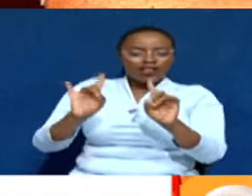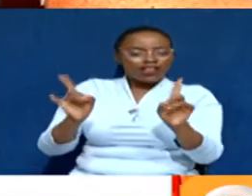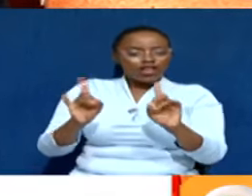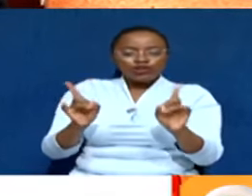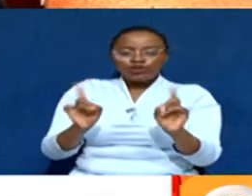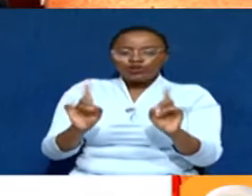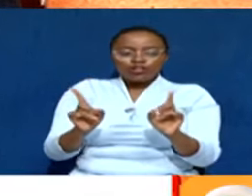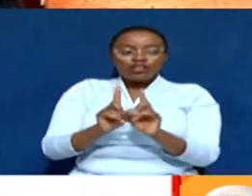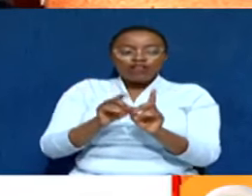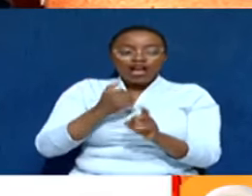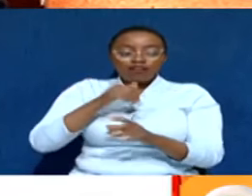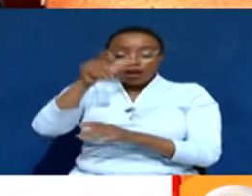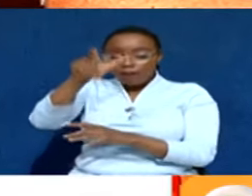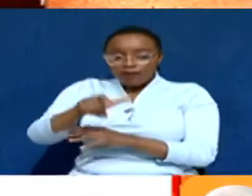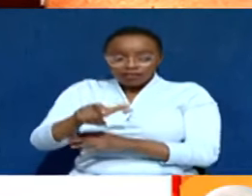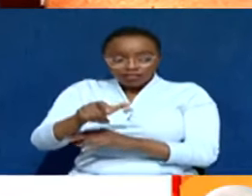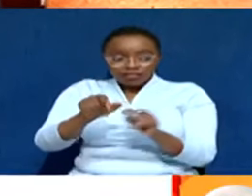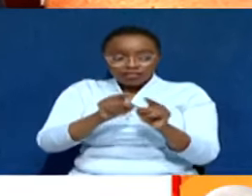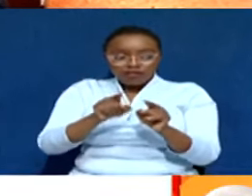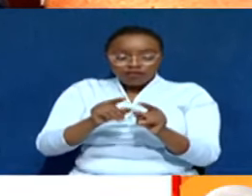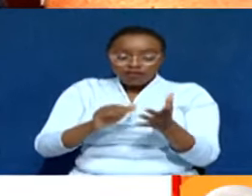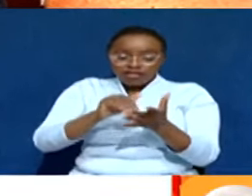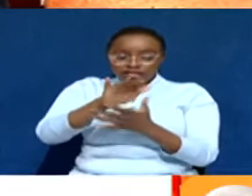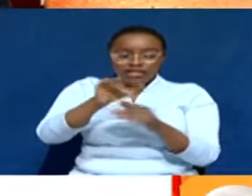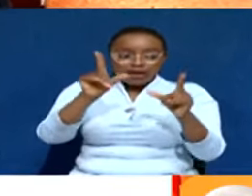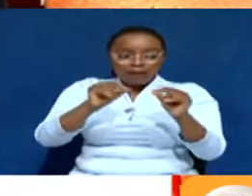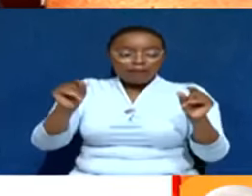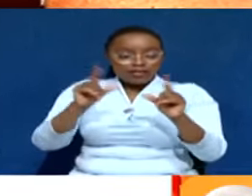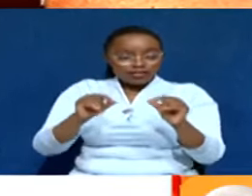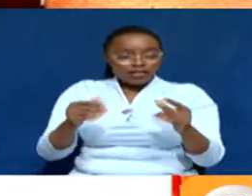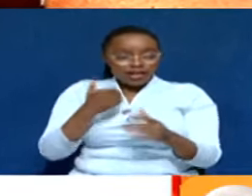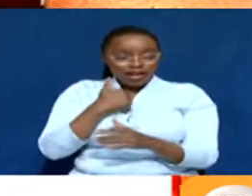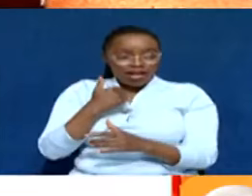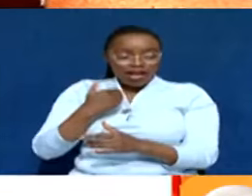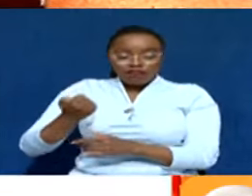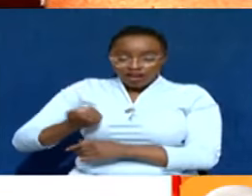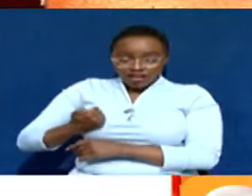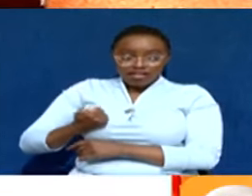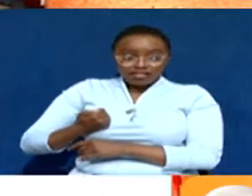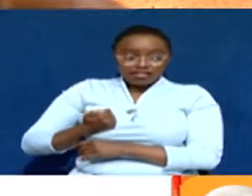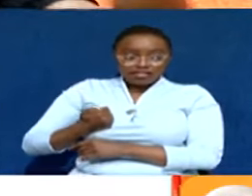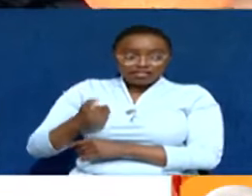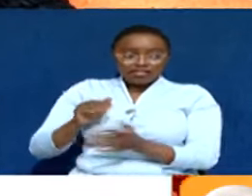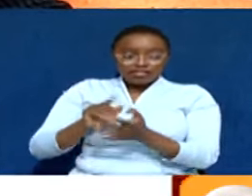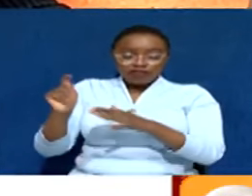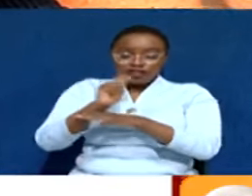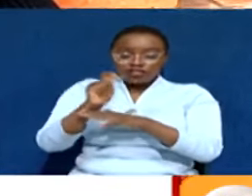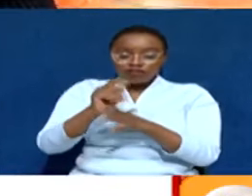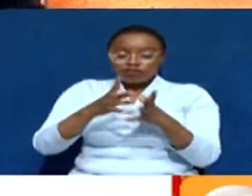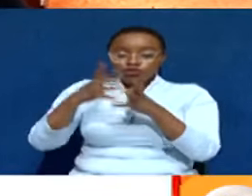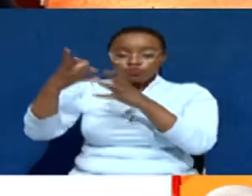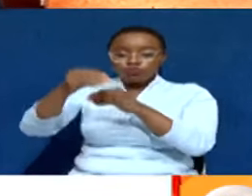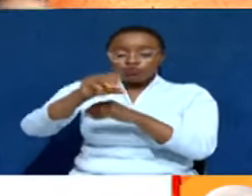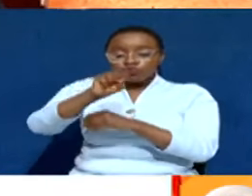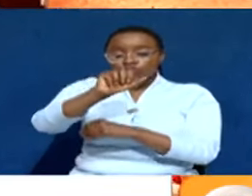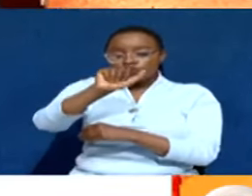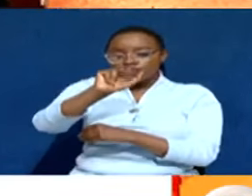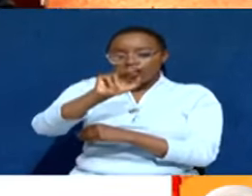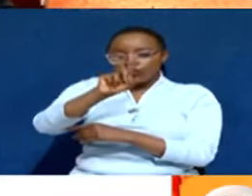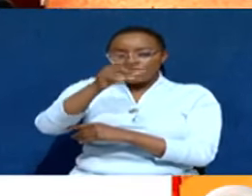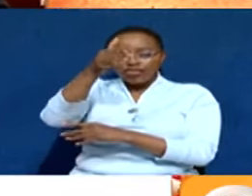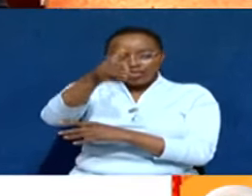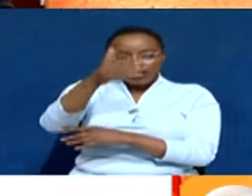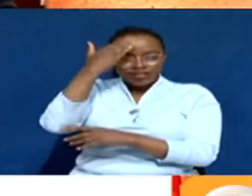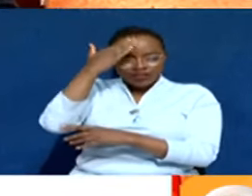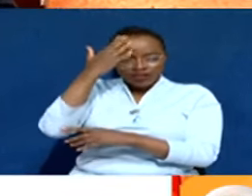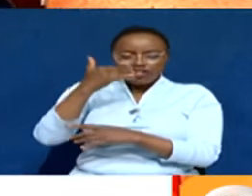In fact, there's a guy aliingia in my inbox and ananiambia juu ako na wasichana anawa train kwenda Saudi. So because they have been there and